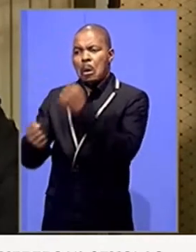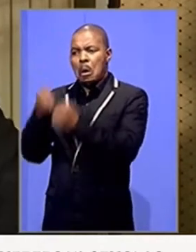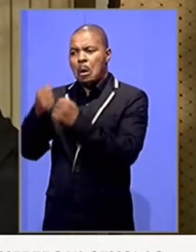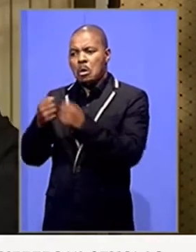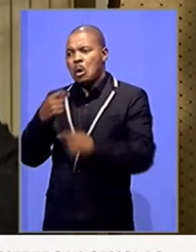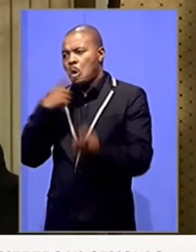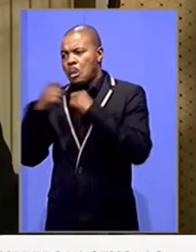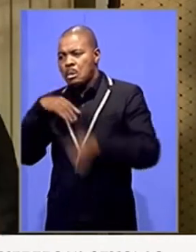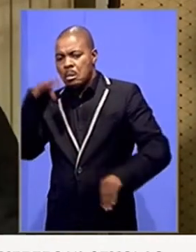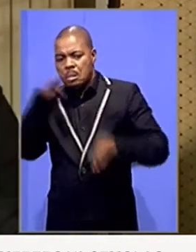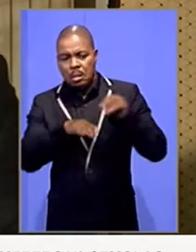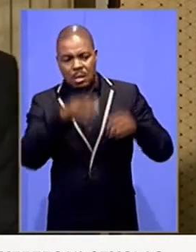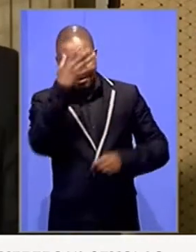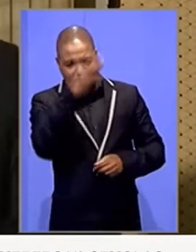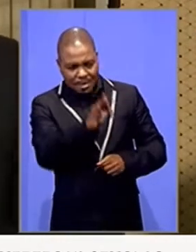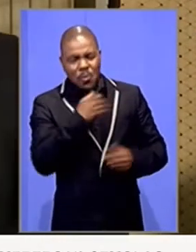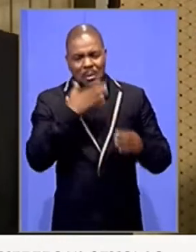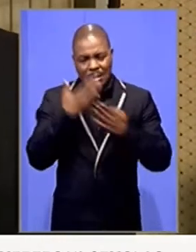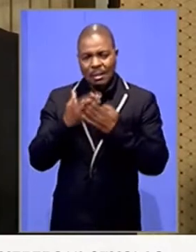litigation costs and the